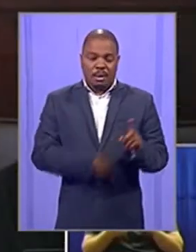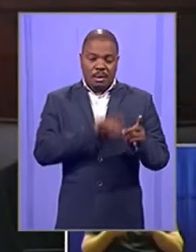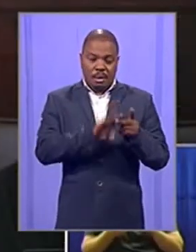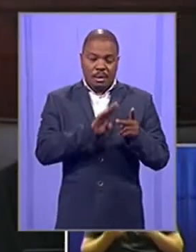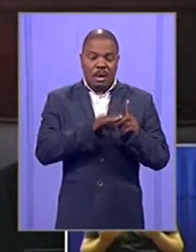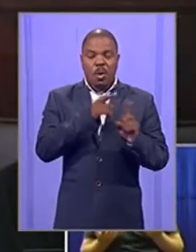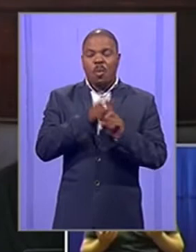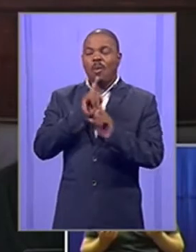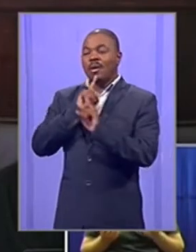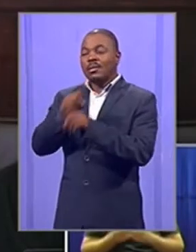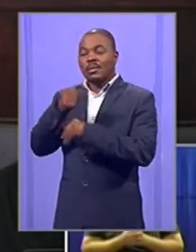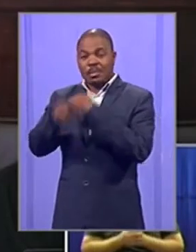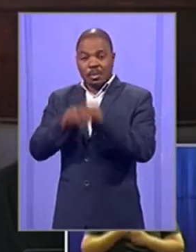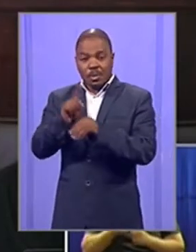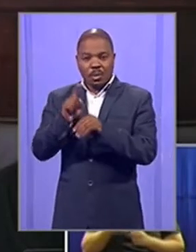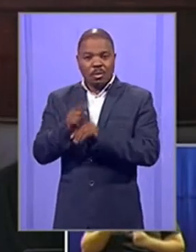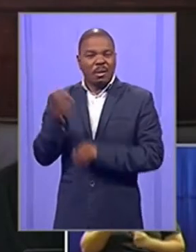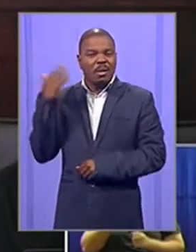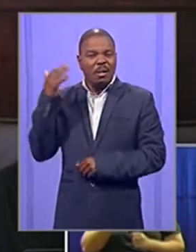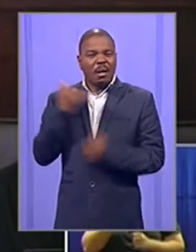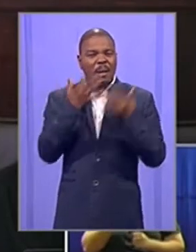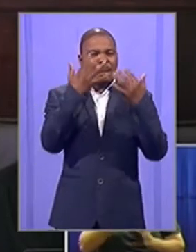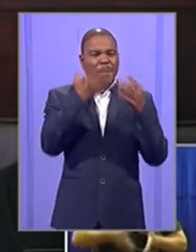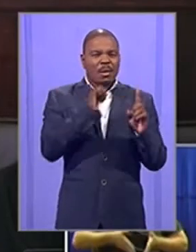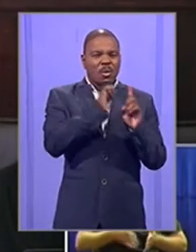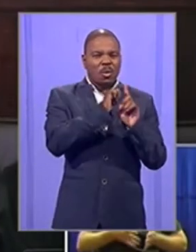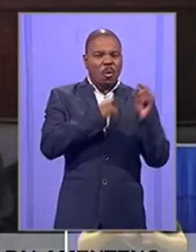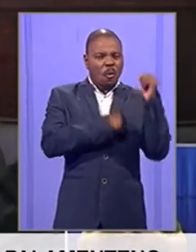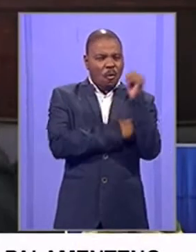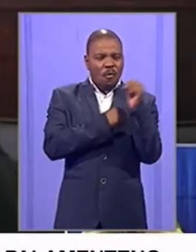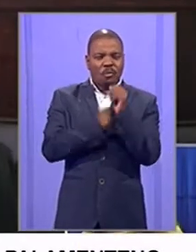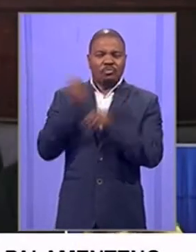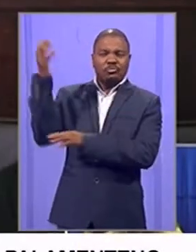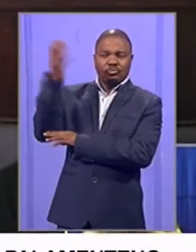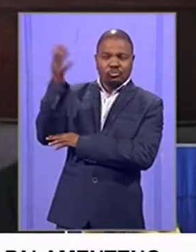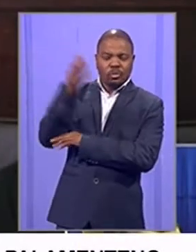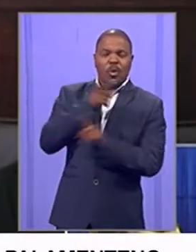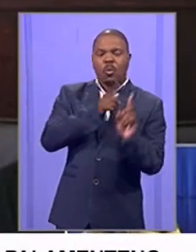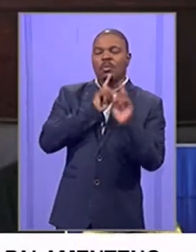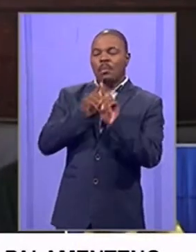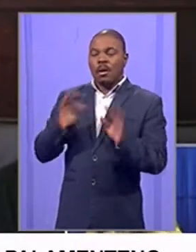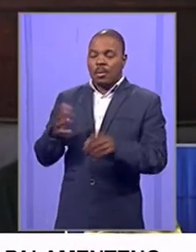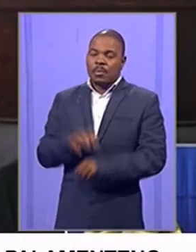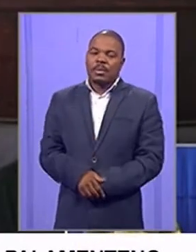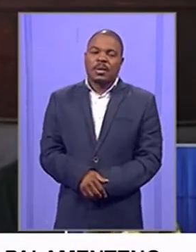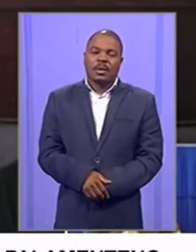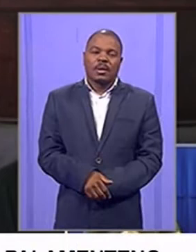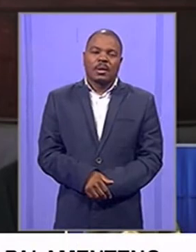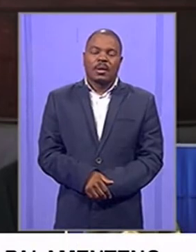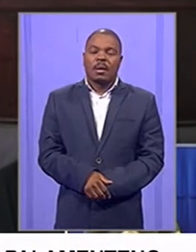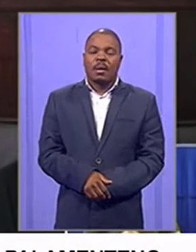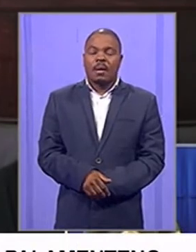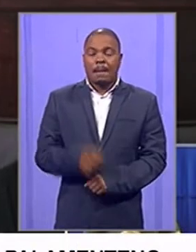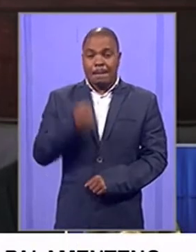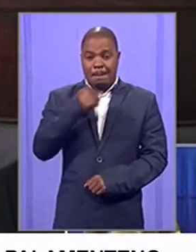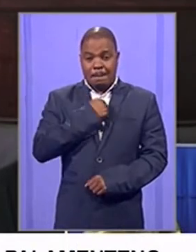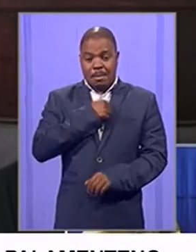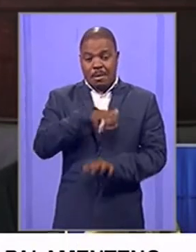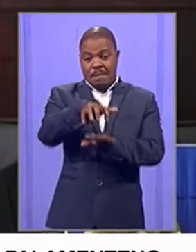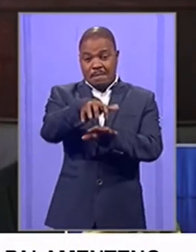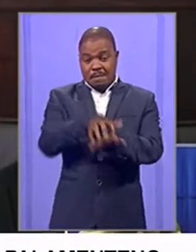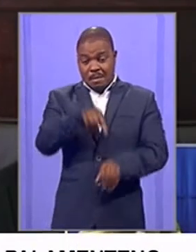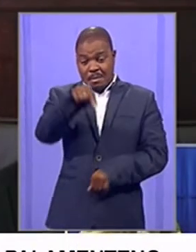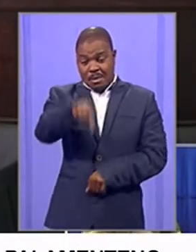tsositseng dipuo ka nako ya puo ya tekanyetsokabo ya kantoro ya gagwe jana. The robbery that took place at my farm